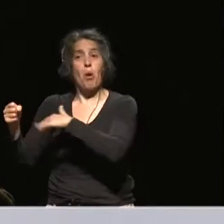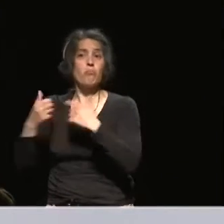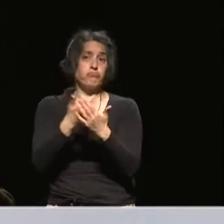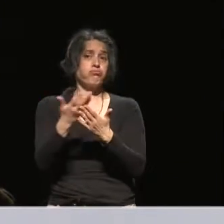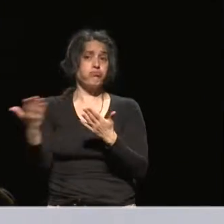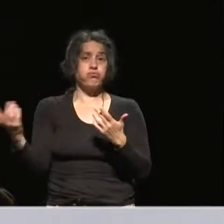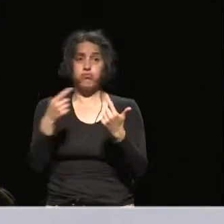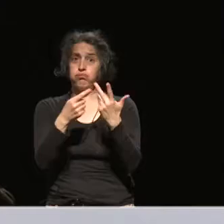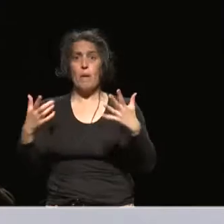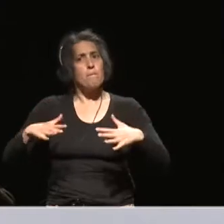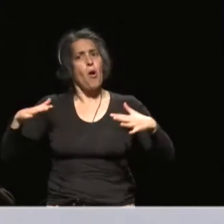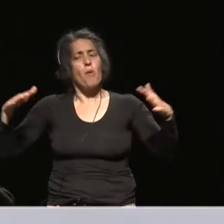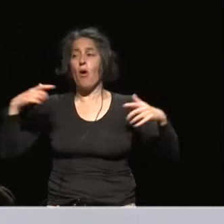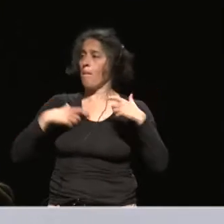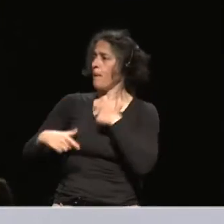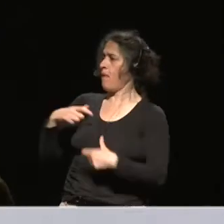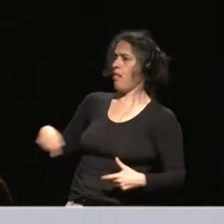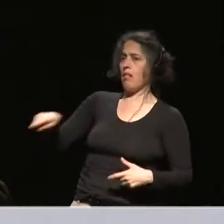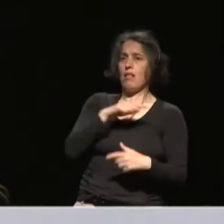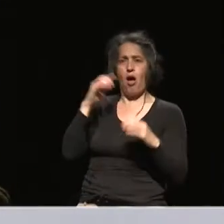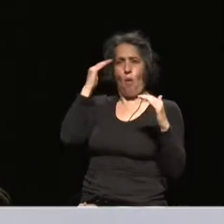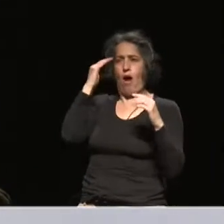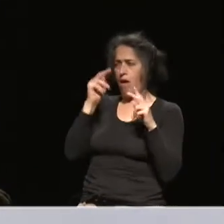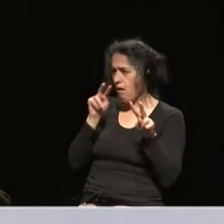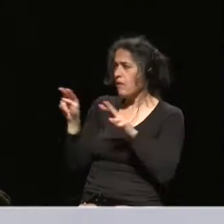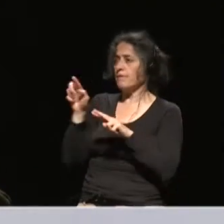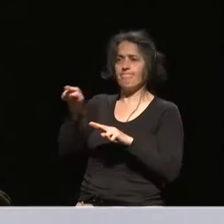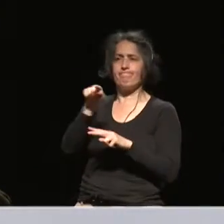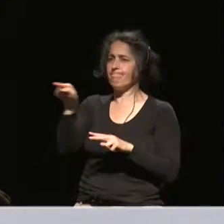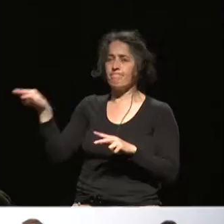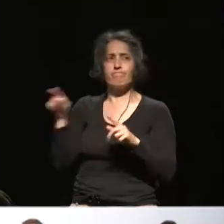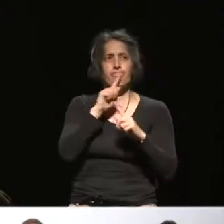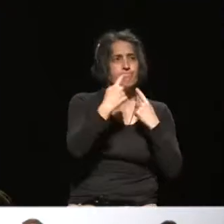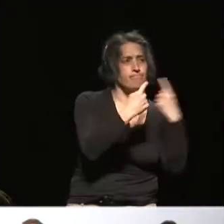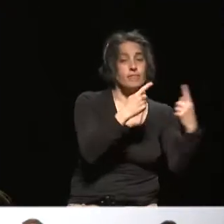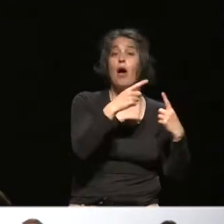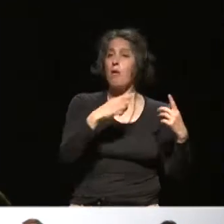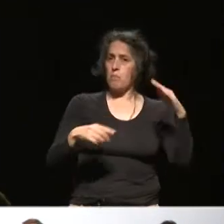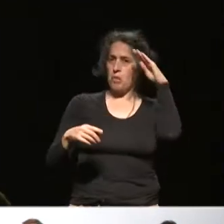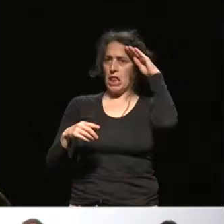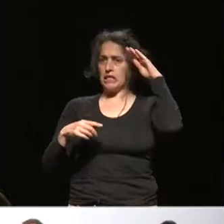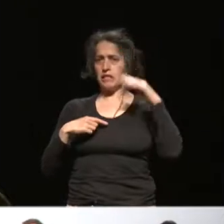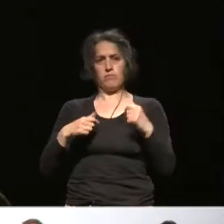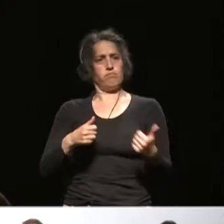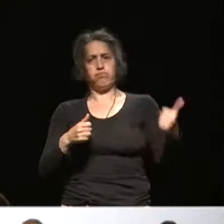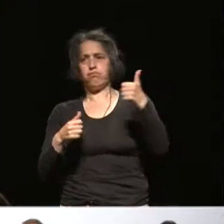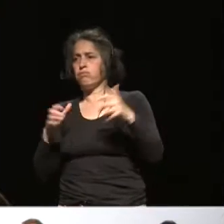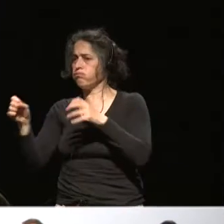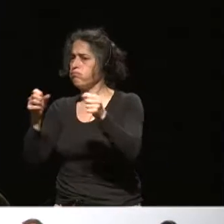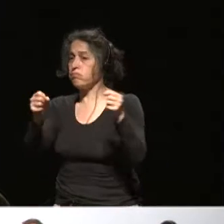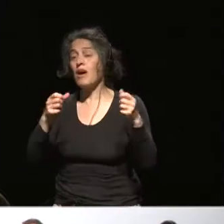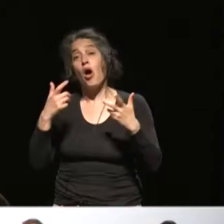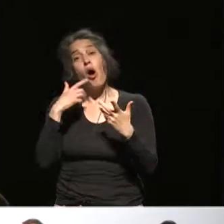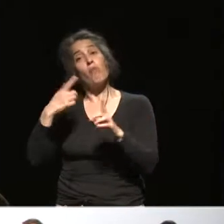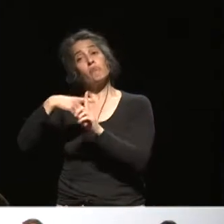civil society. My Brazilian colleagues may agree or disagree with me, but as an outsider, even though it looks like there's still clearly work to